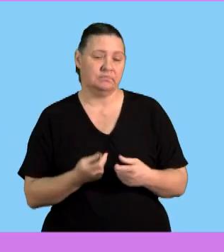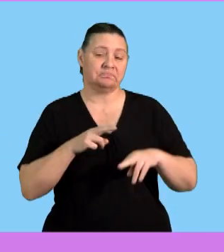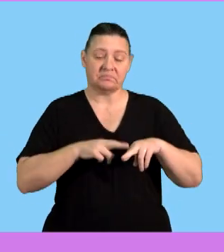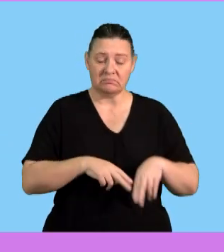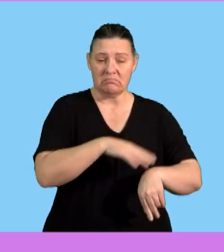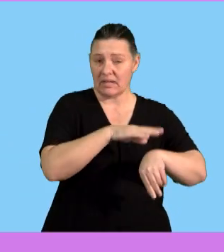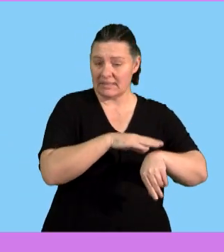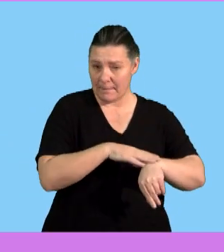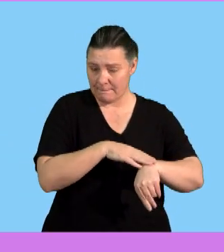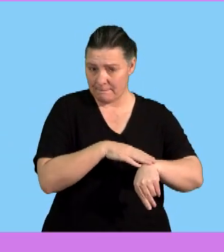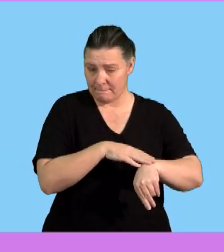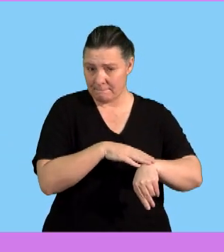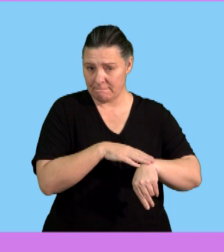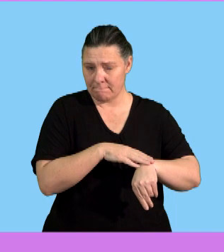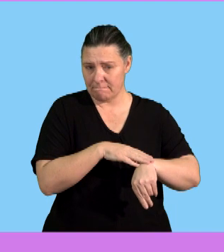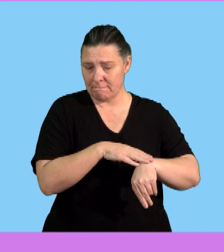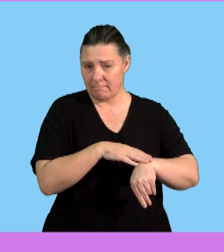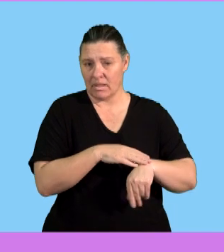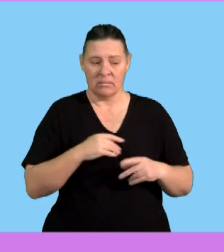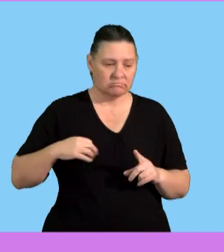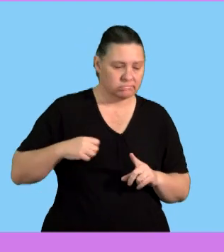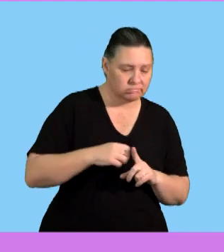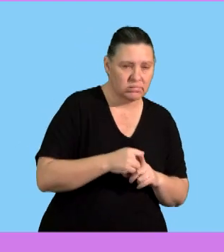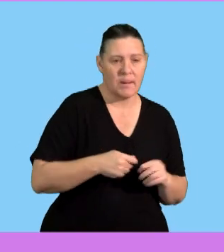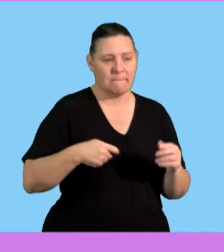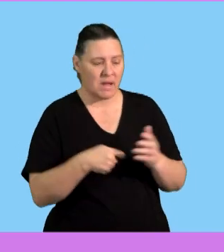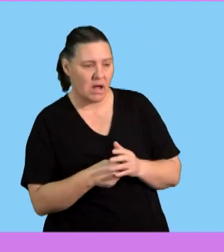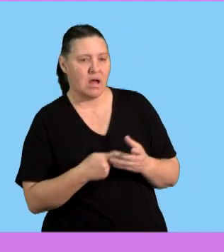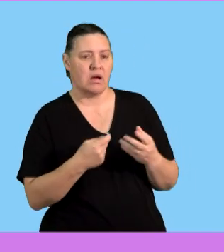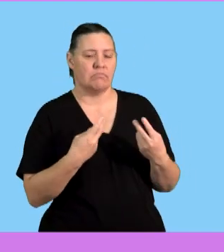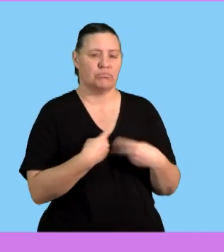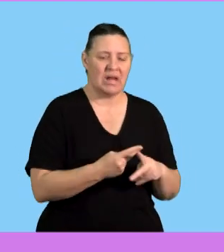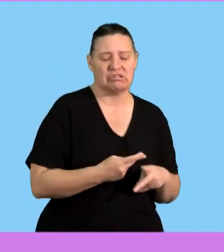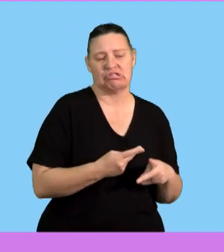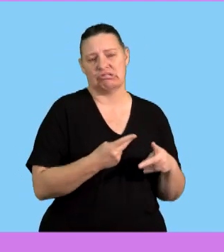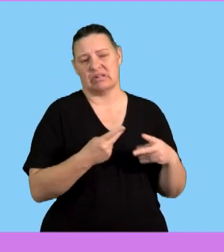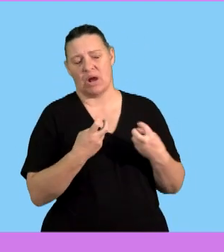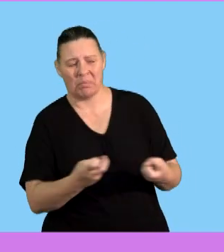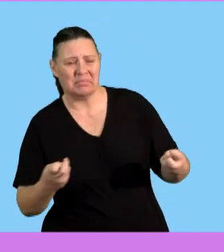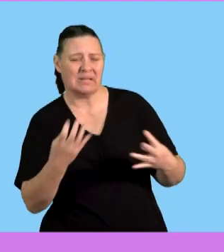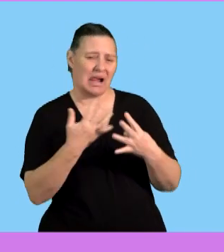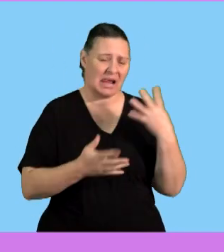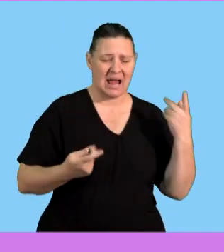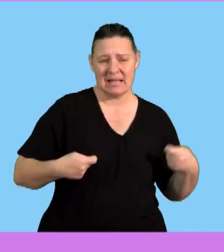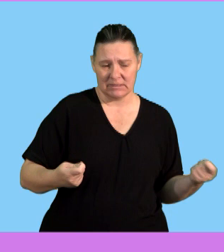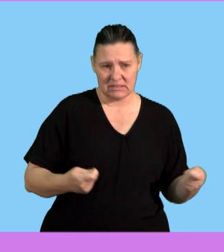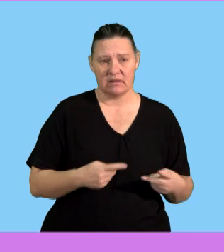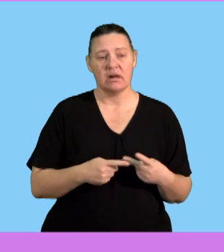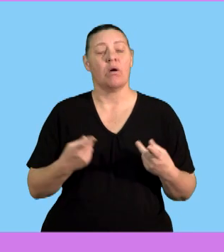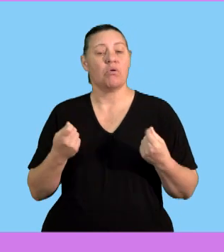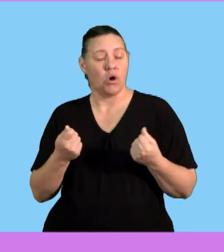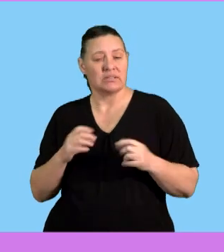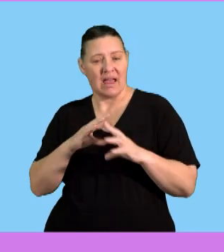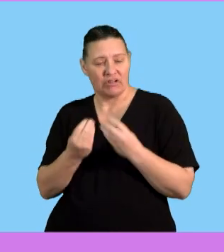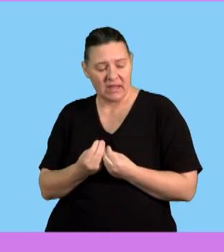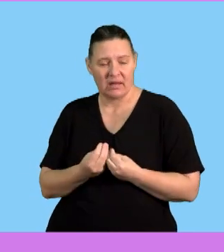the time it will take to recoup production equipment expenses and also the cost of all